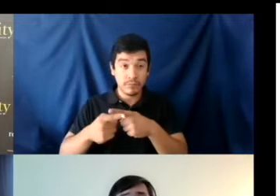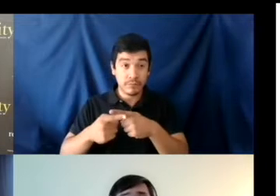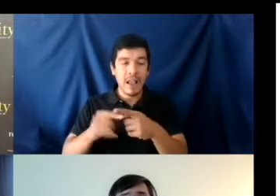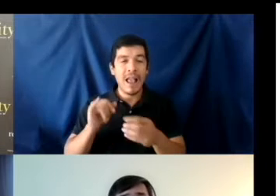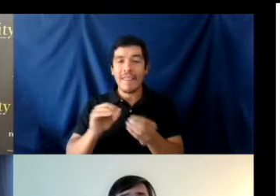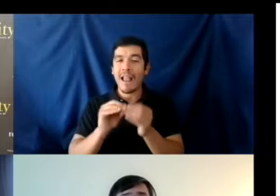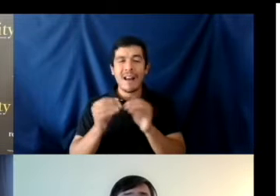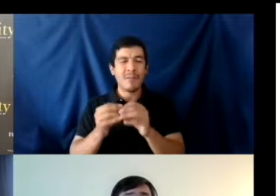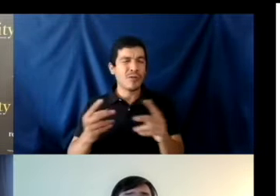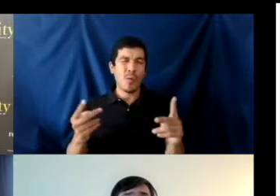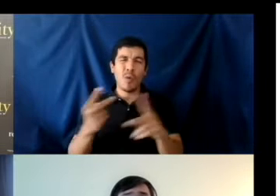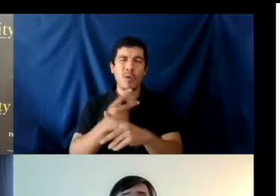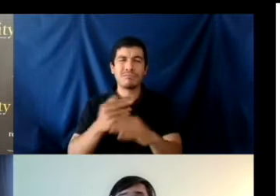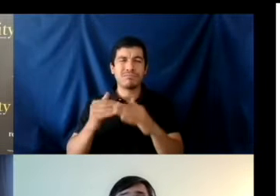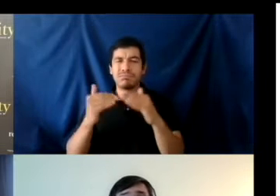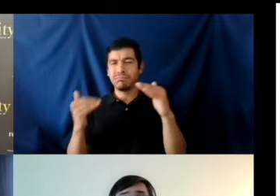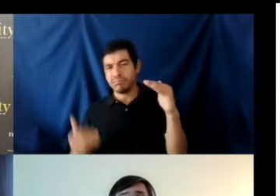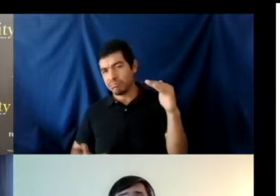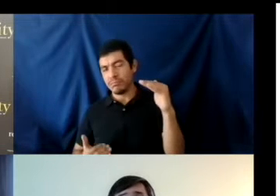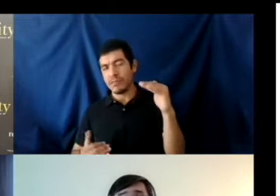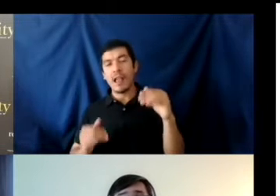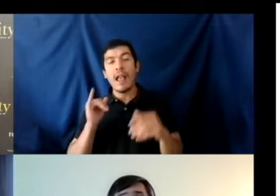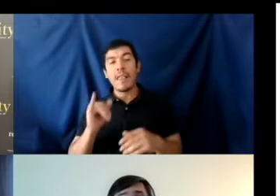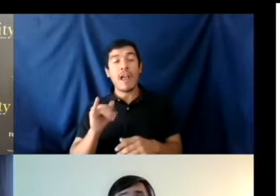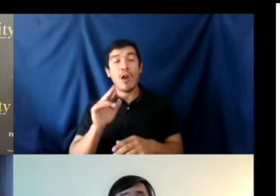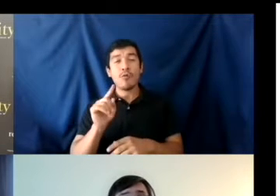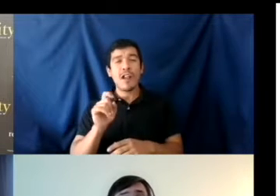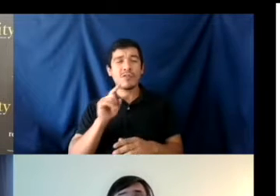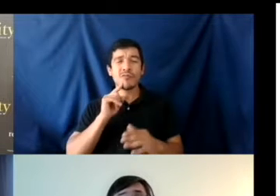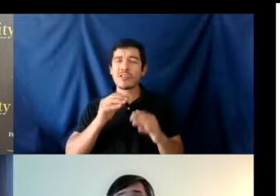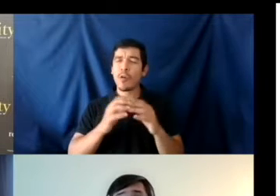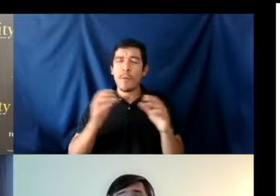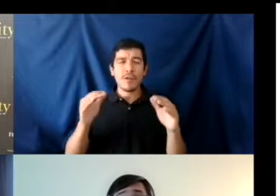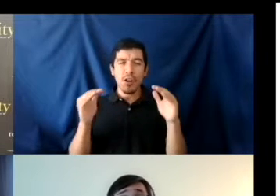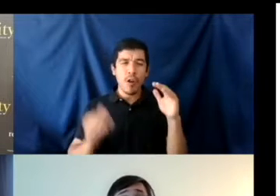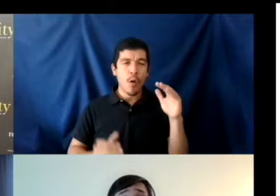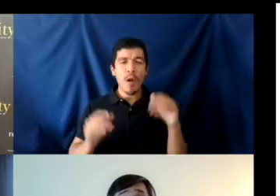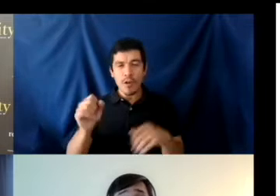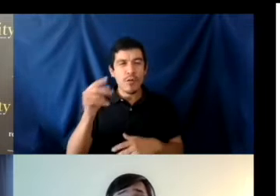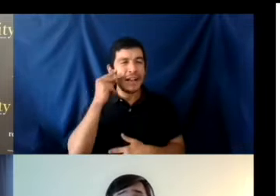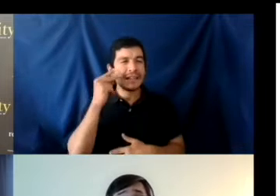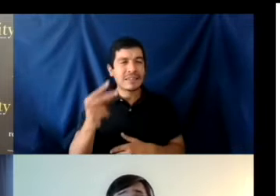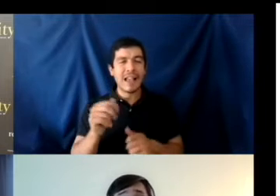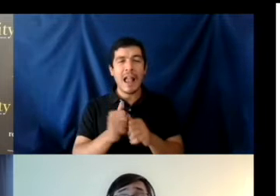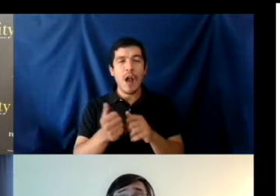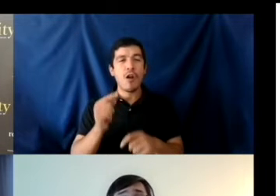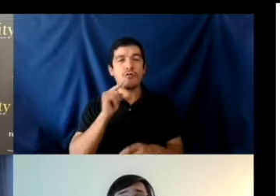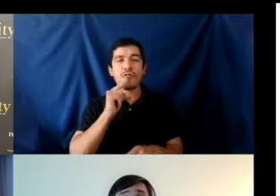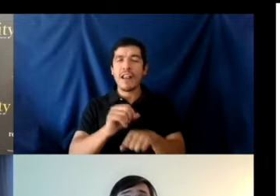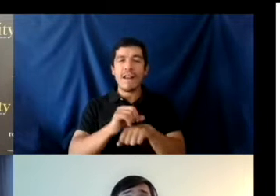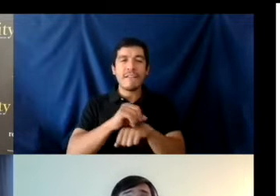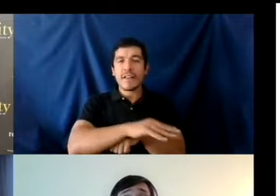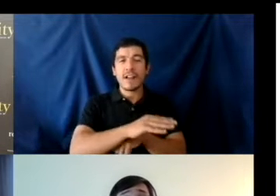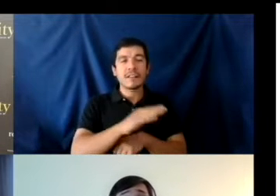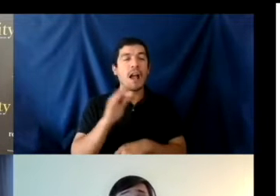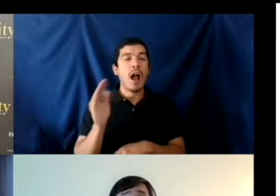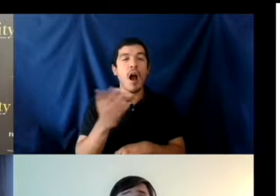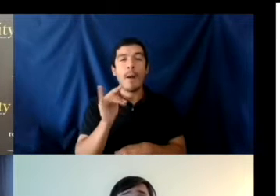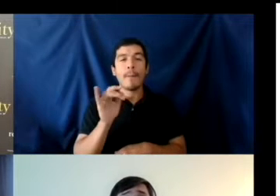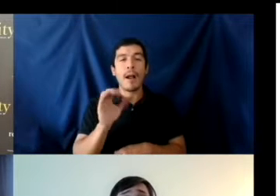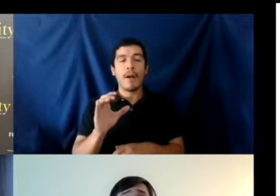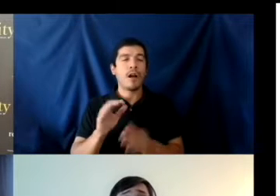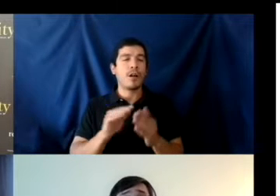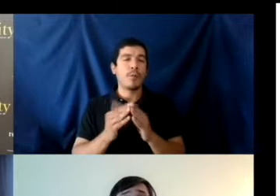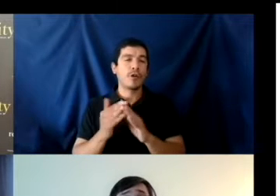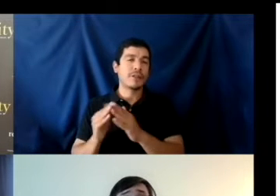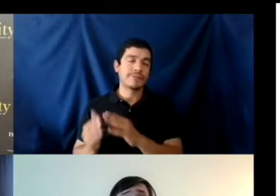just staggering. The employment rate is so much lower, and you can see how it dramatically affects BIPOC